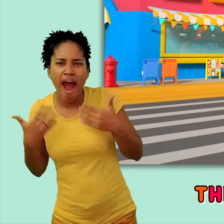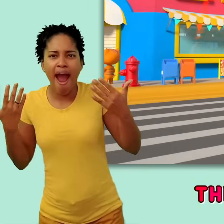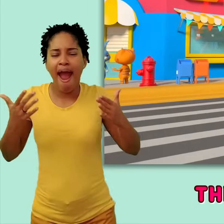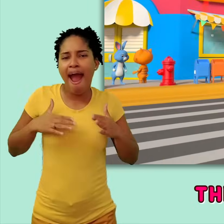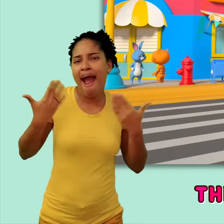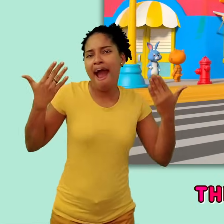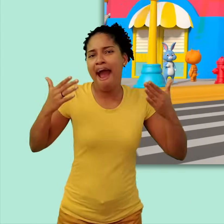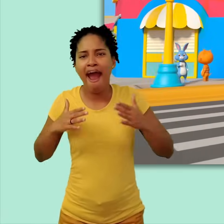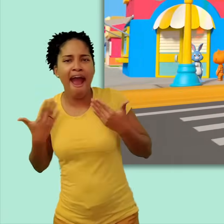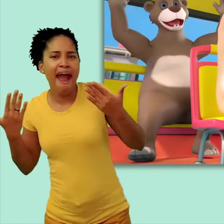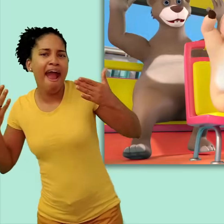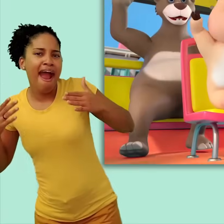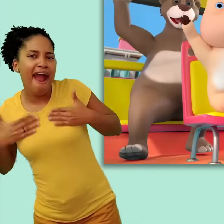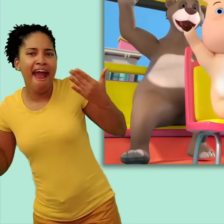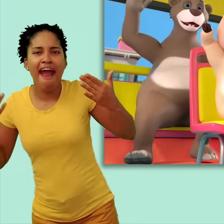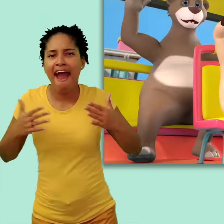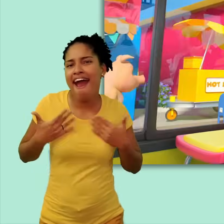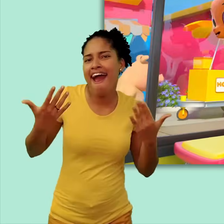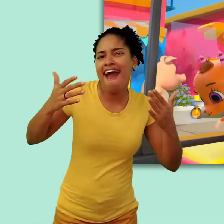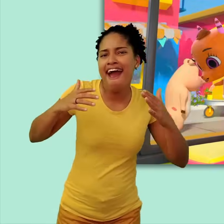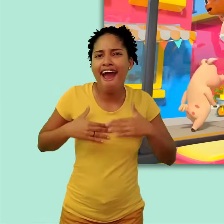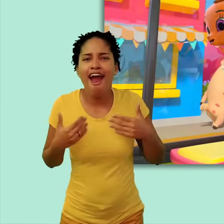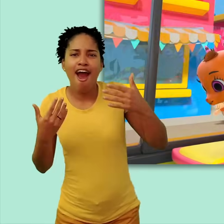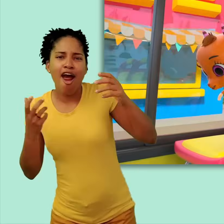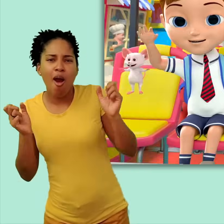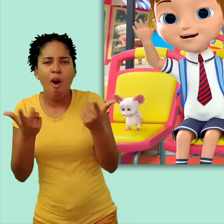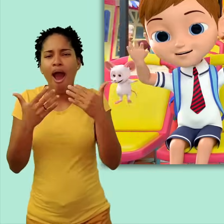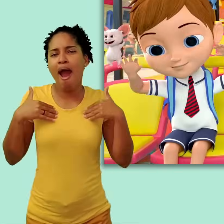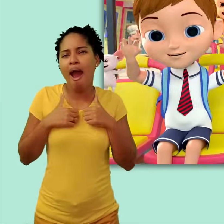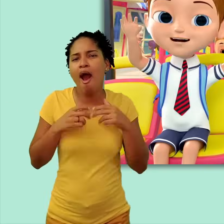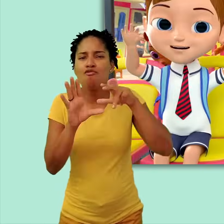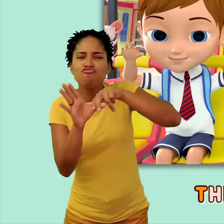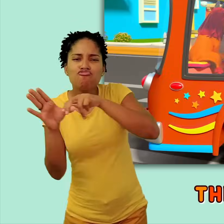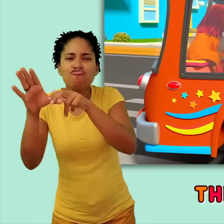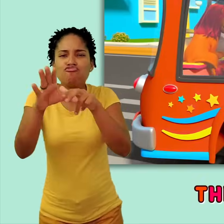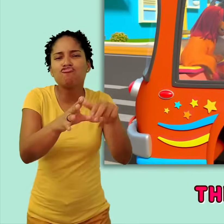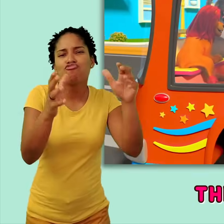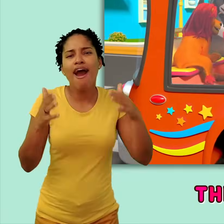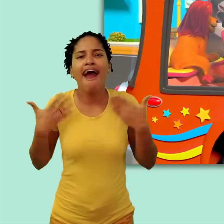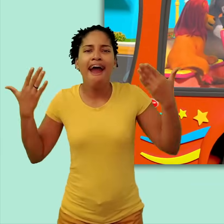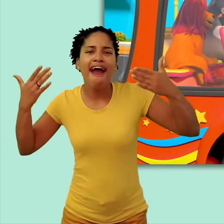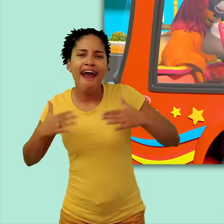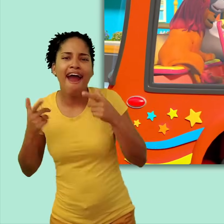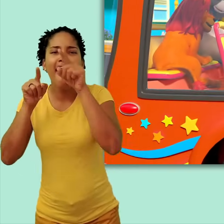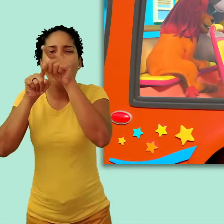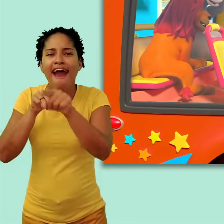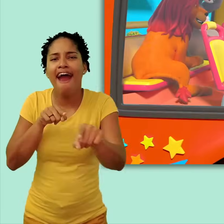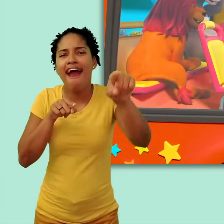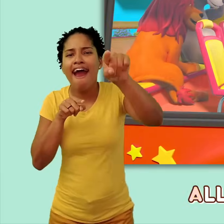The animals in the bus jump up in joy, up in joy, up in joy. The animals in the bus jump